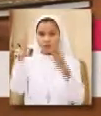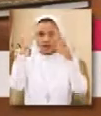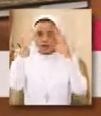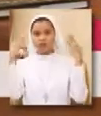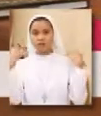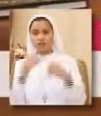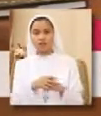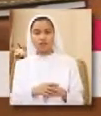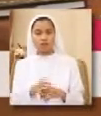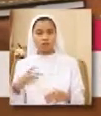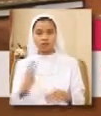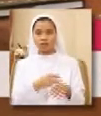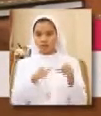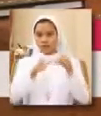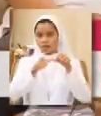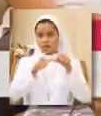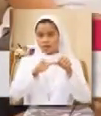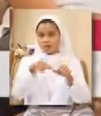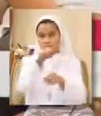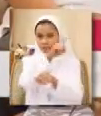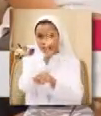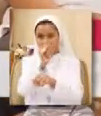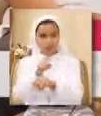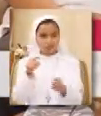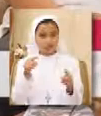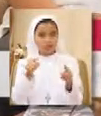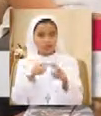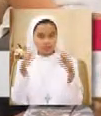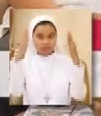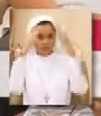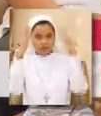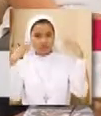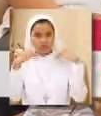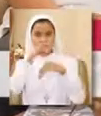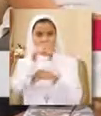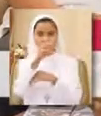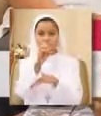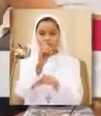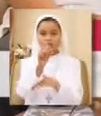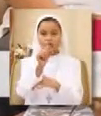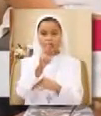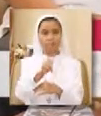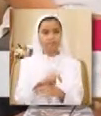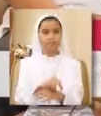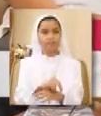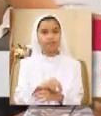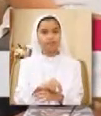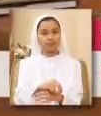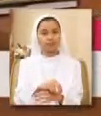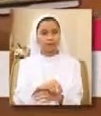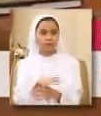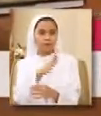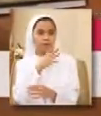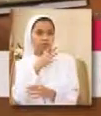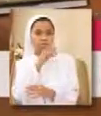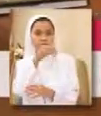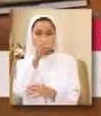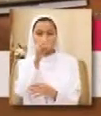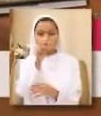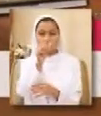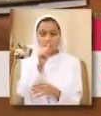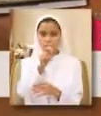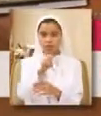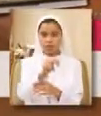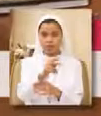kaito na Missionaries of the Poor Sisters. Papadagos po kita kan sa tuyang kahaputan kay Mother Joan Claire. Mother